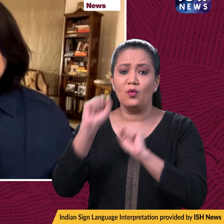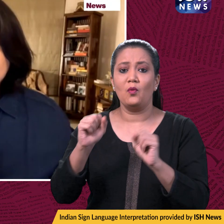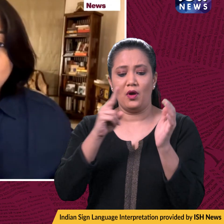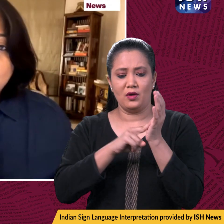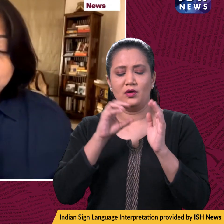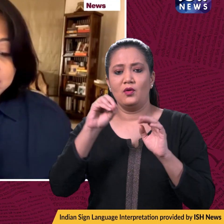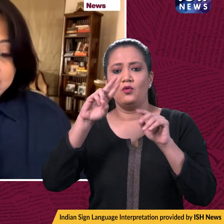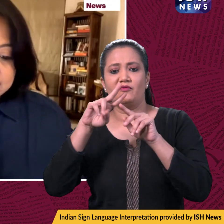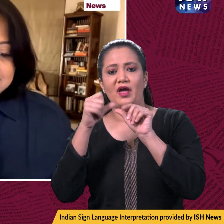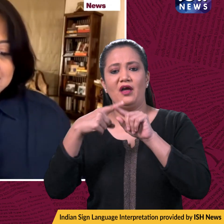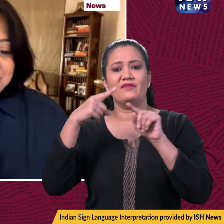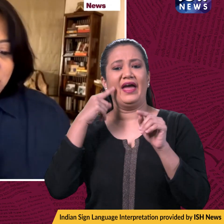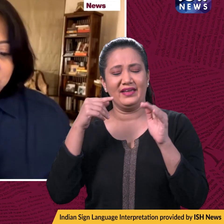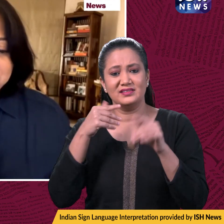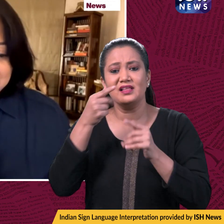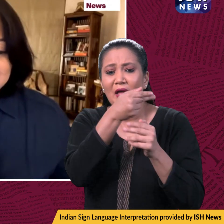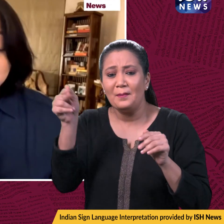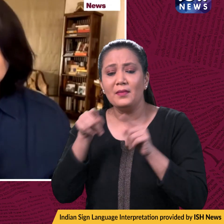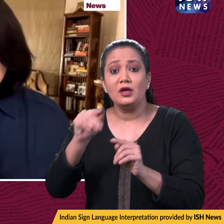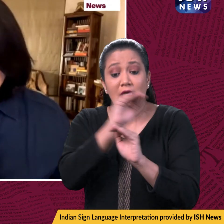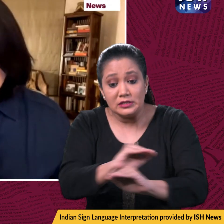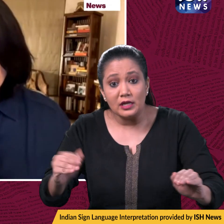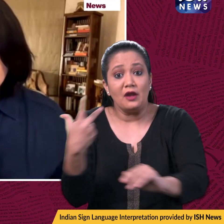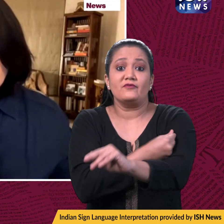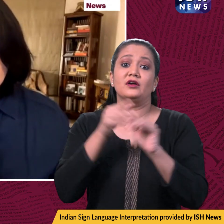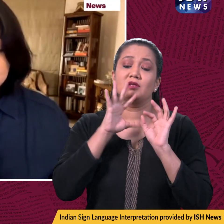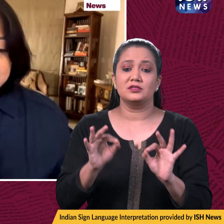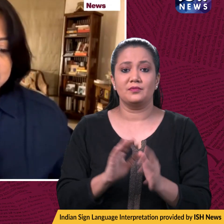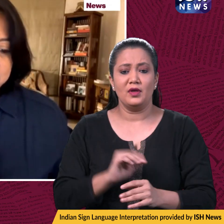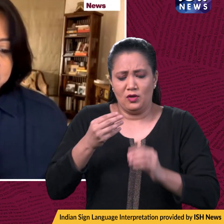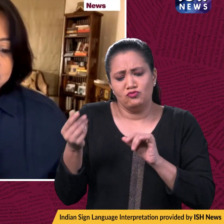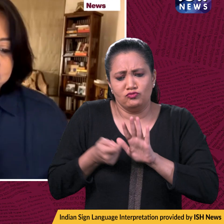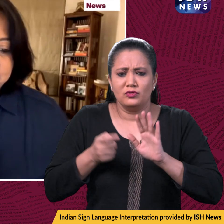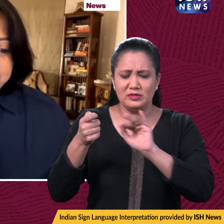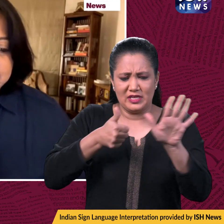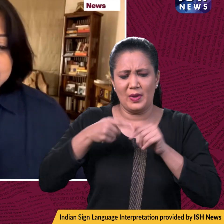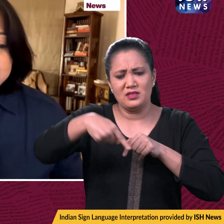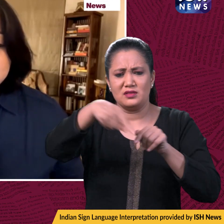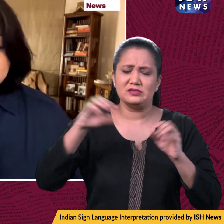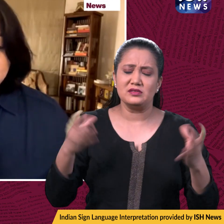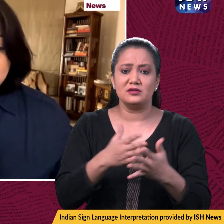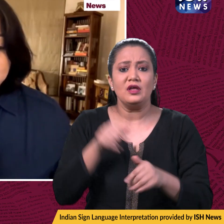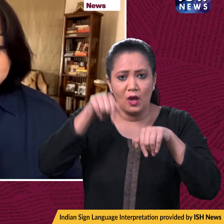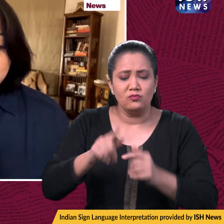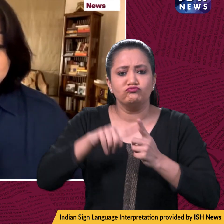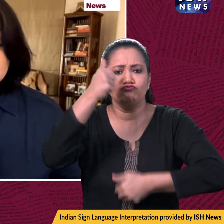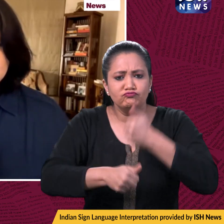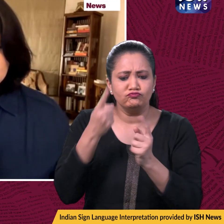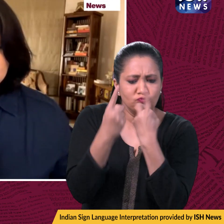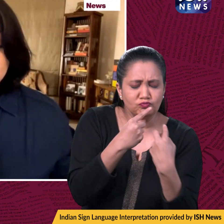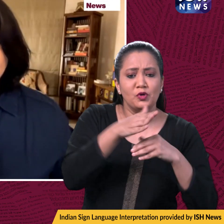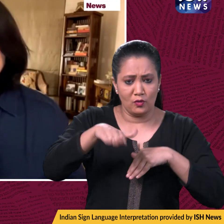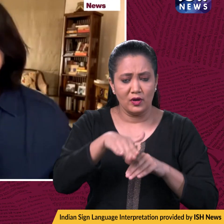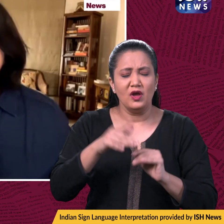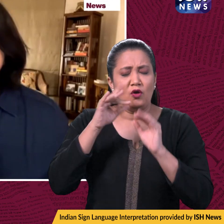their Novavax COVID vaccine for children in India in the next 6 months. He said it's under trial and has shown